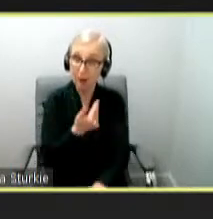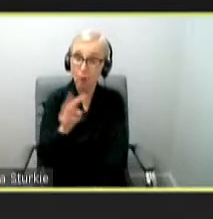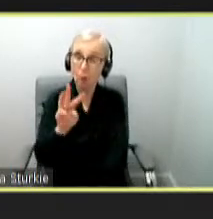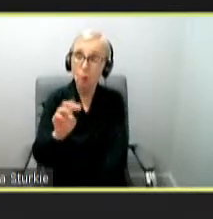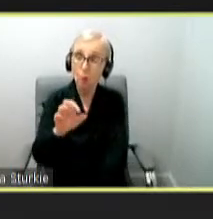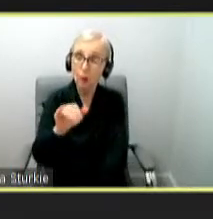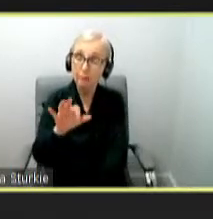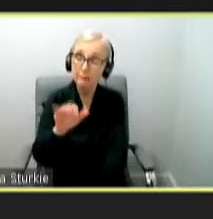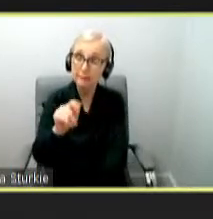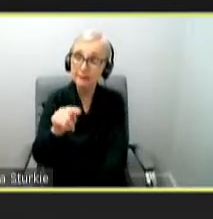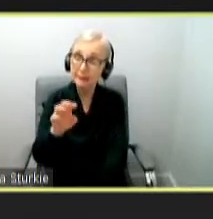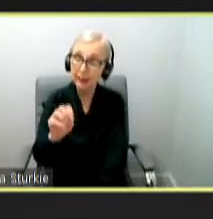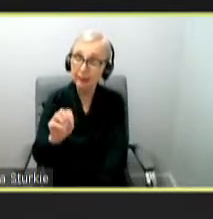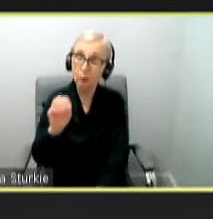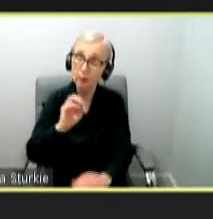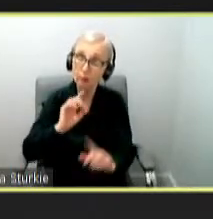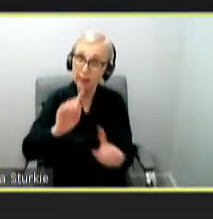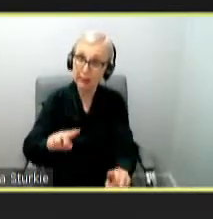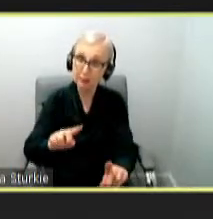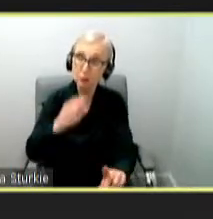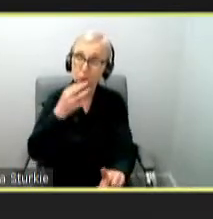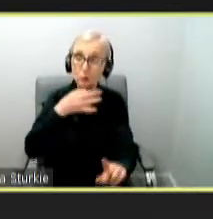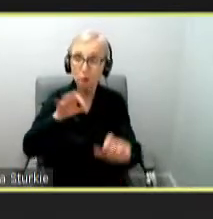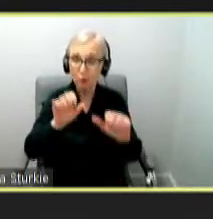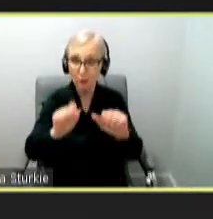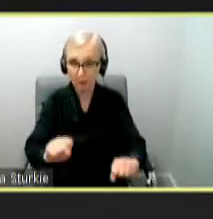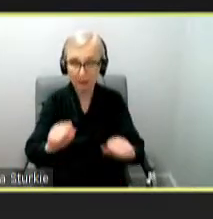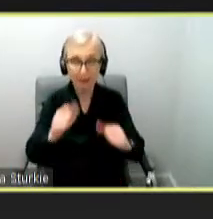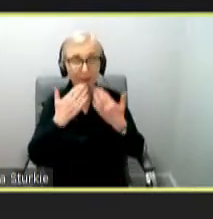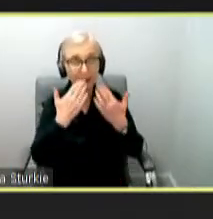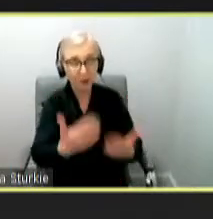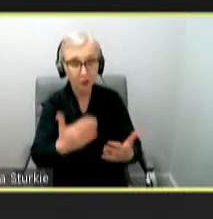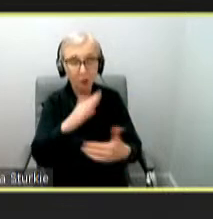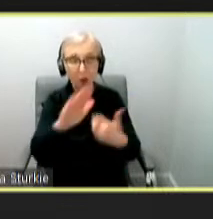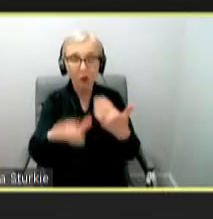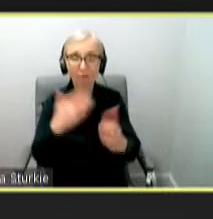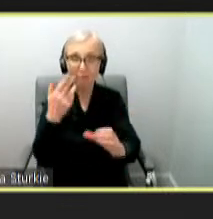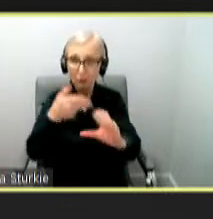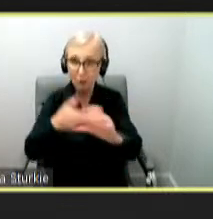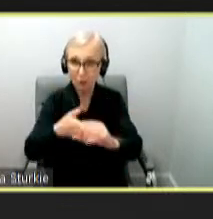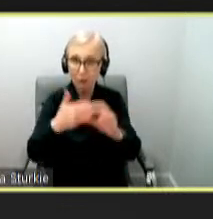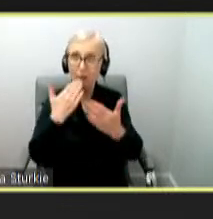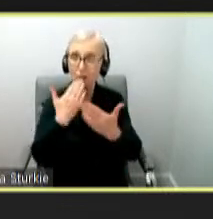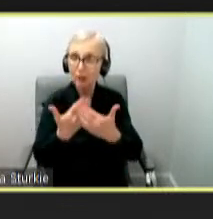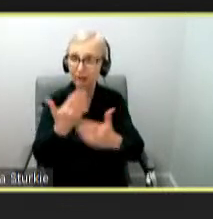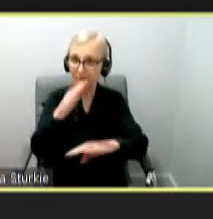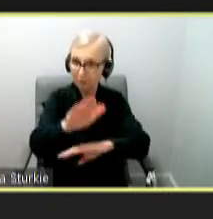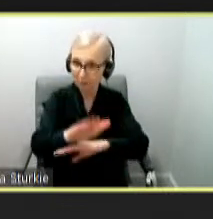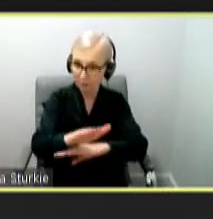media_info@state.co.us, and we'll get back to you as soon as we can. Thank you, Director Bookman and Dr. Hurley, and thank you all for joining. Have a good afternoon.